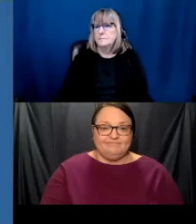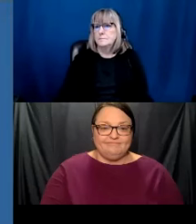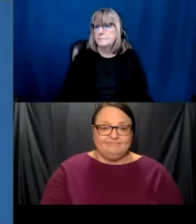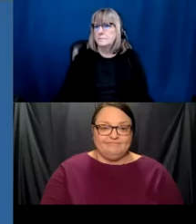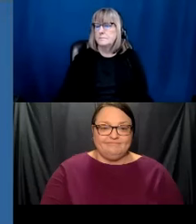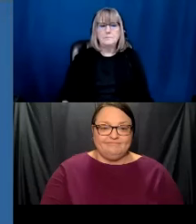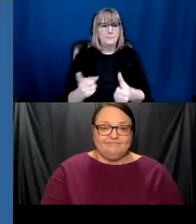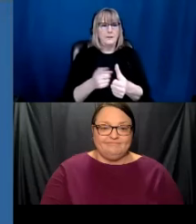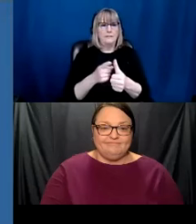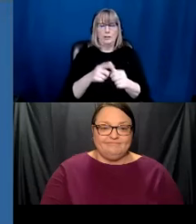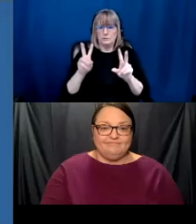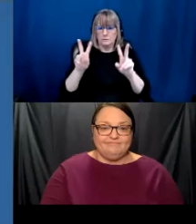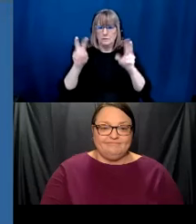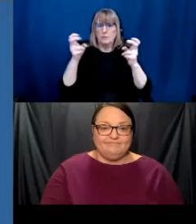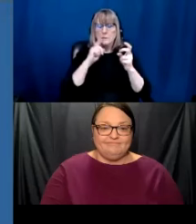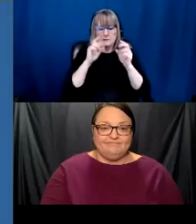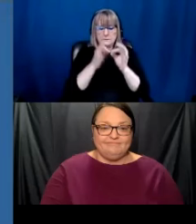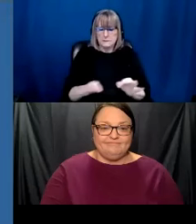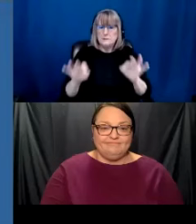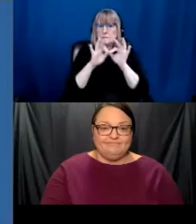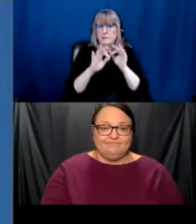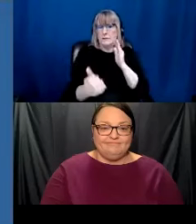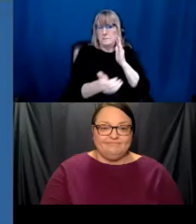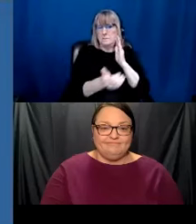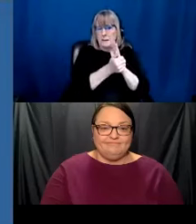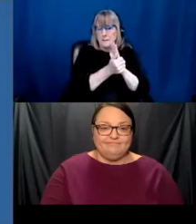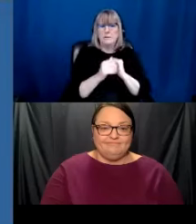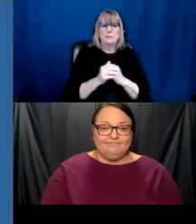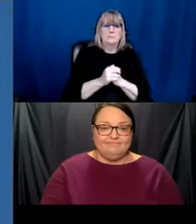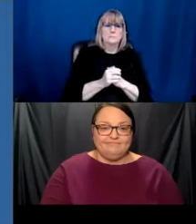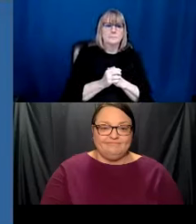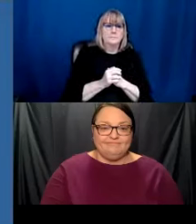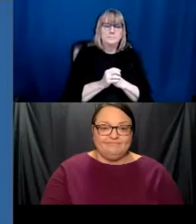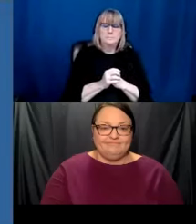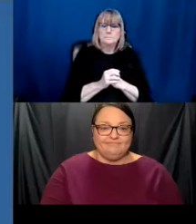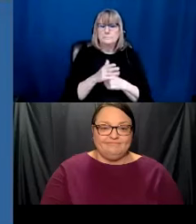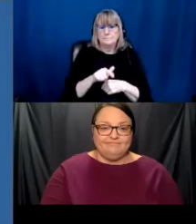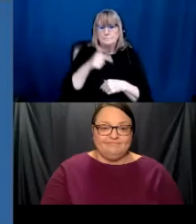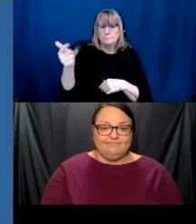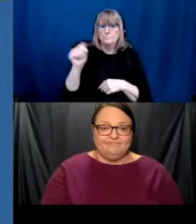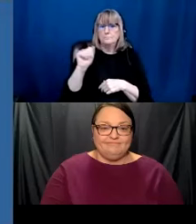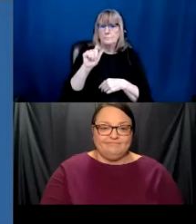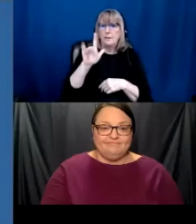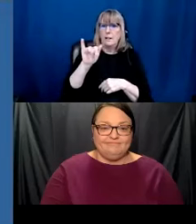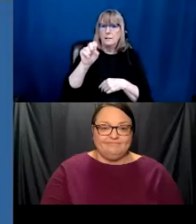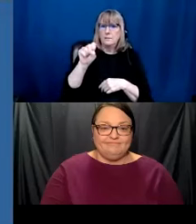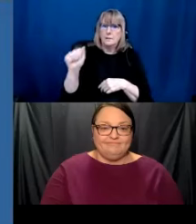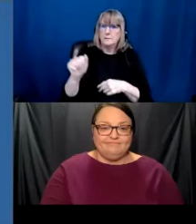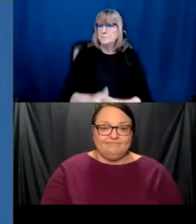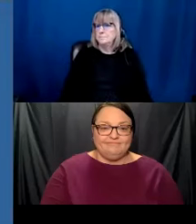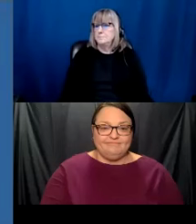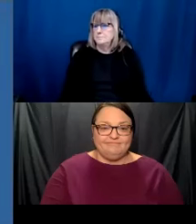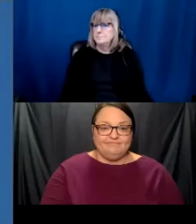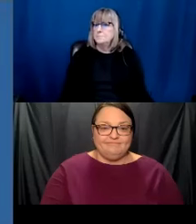Our first topic is the substantial amendment, and Alyssa is going to speak to that. El primer tema